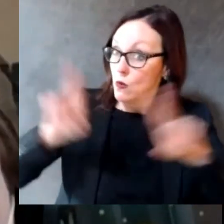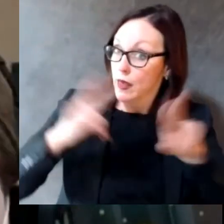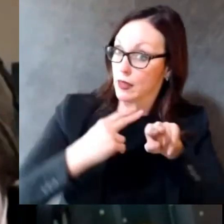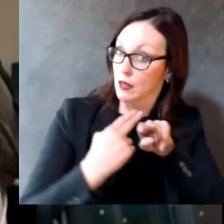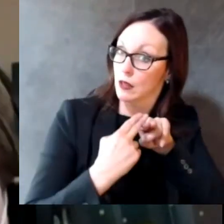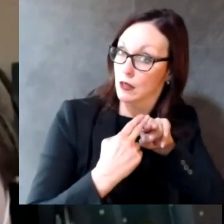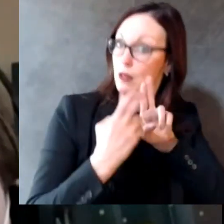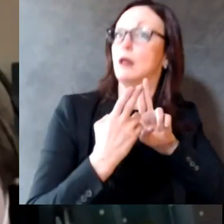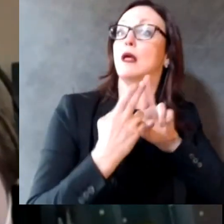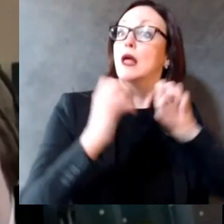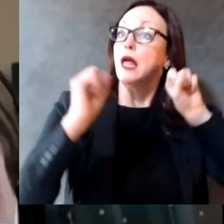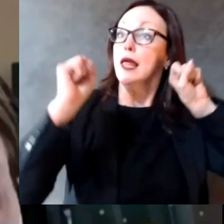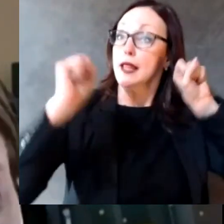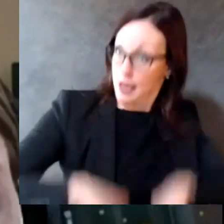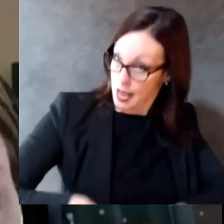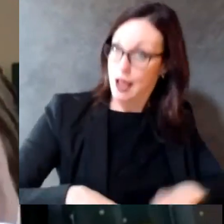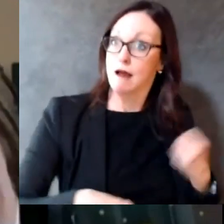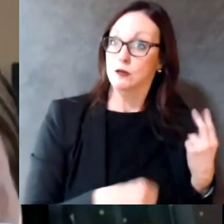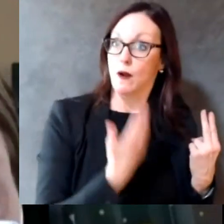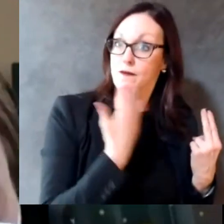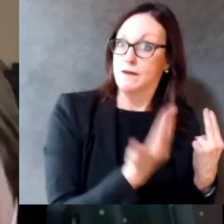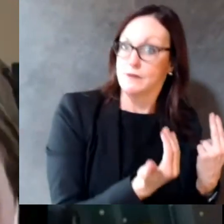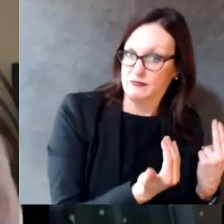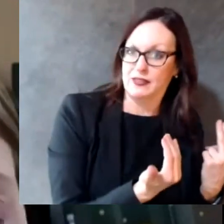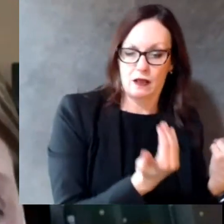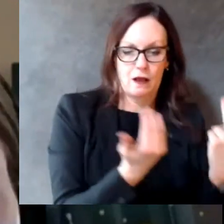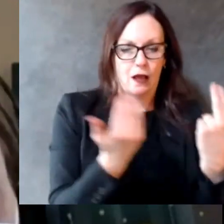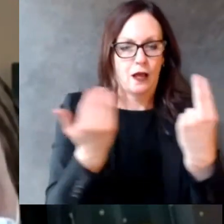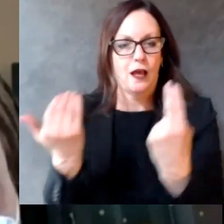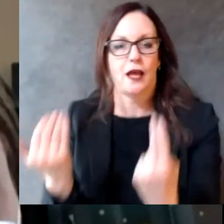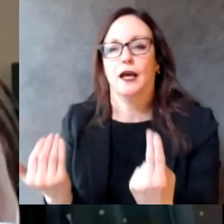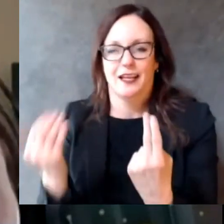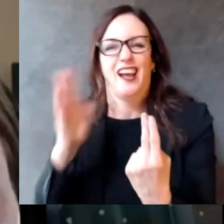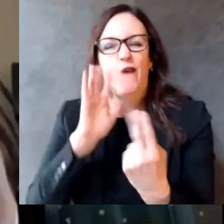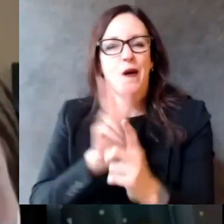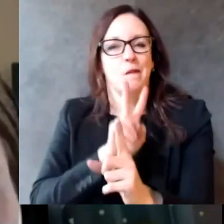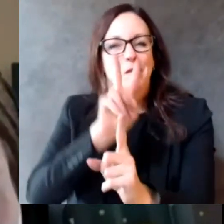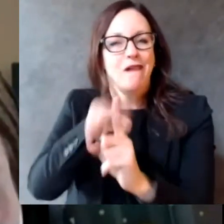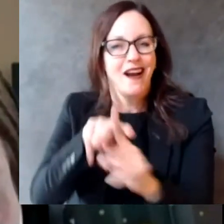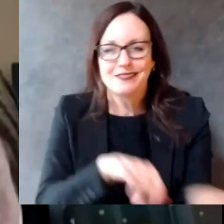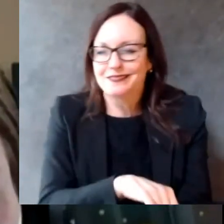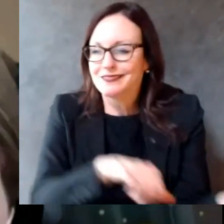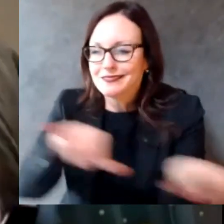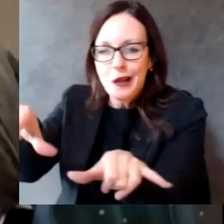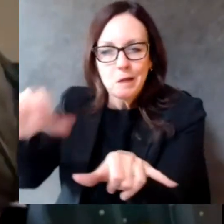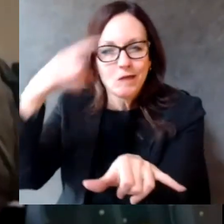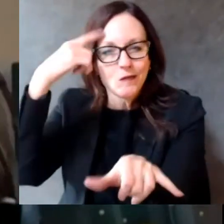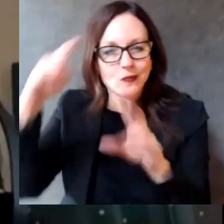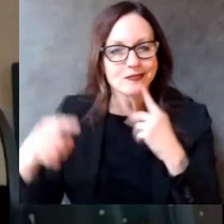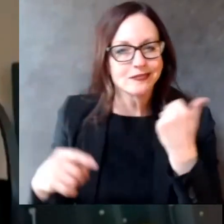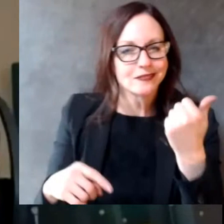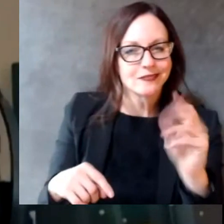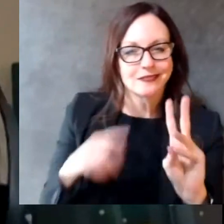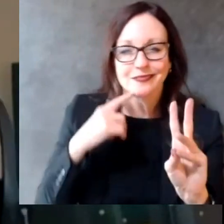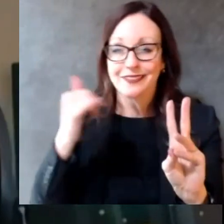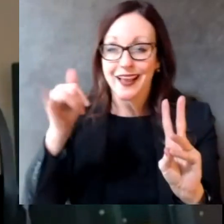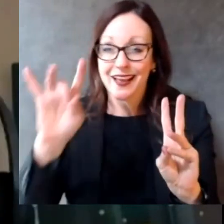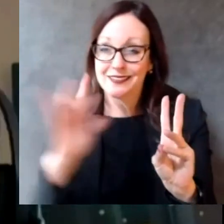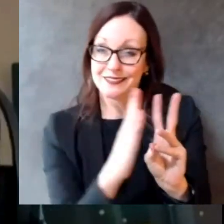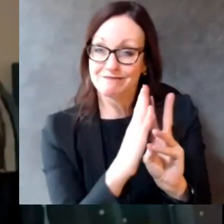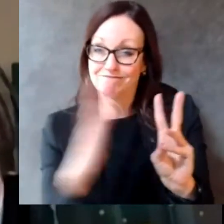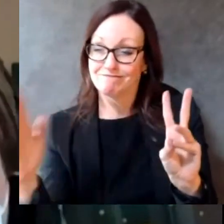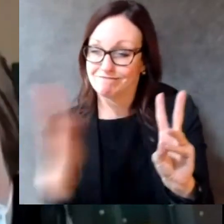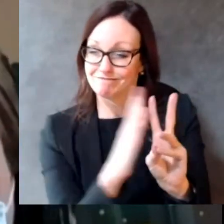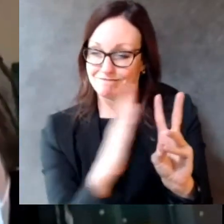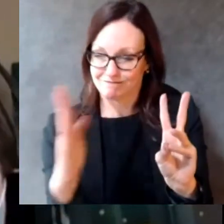happen with children who are 12 to 15, obviously, because they can't get there on their own, although I suspect it might be